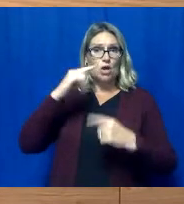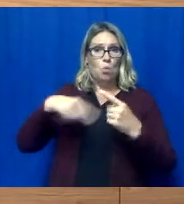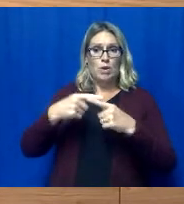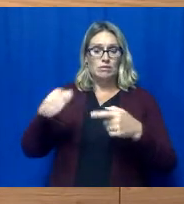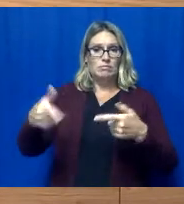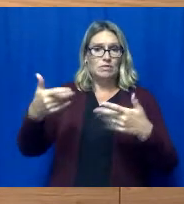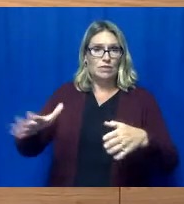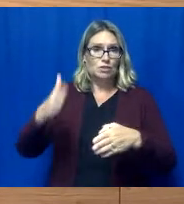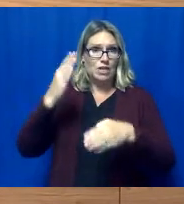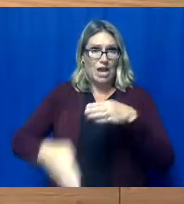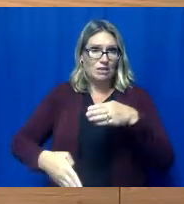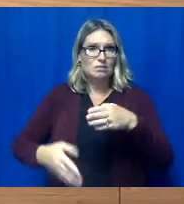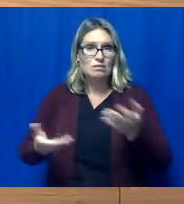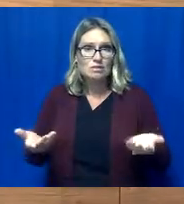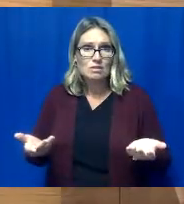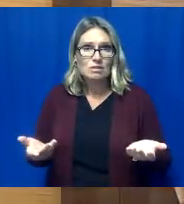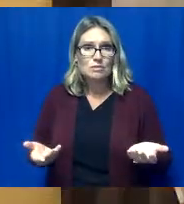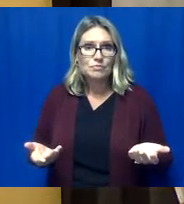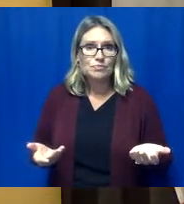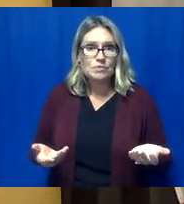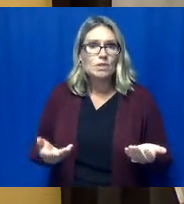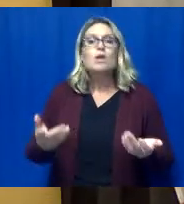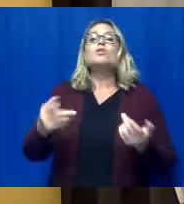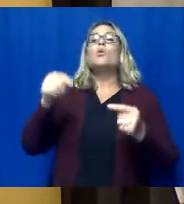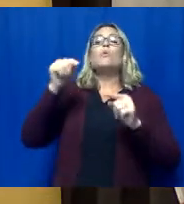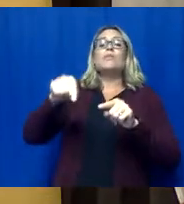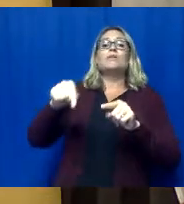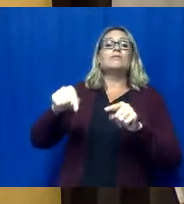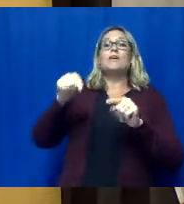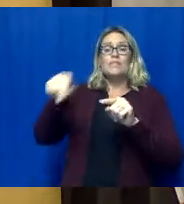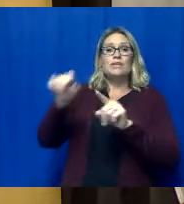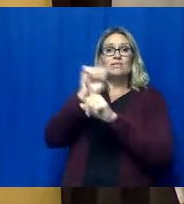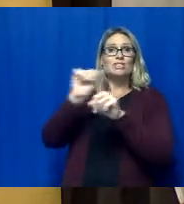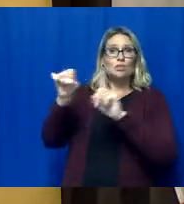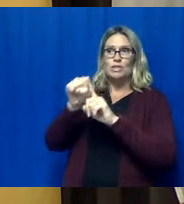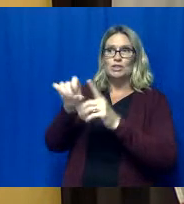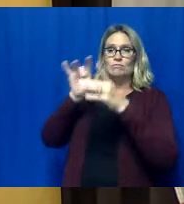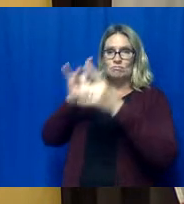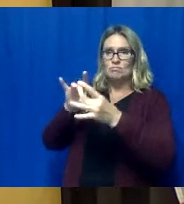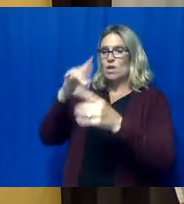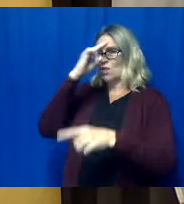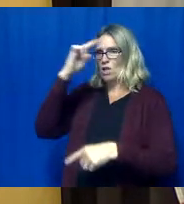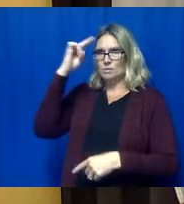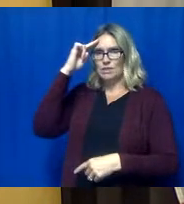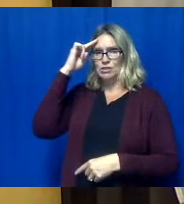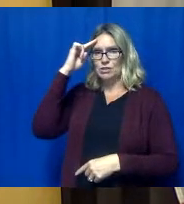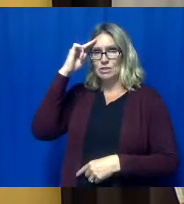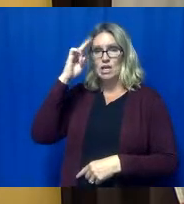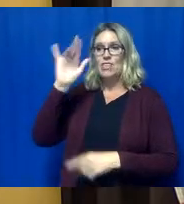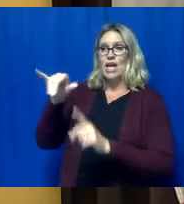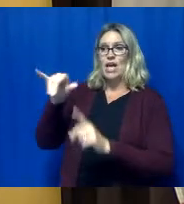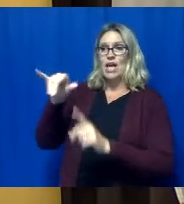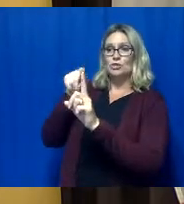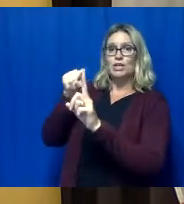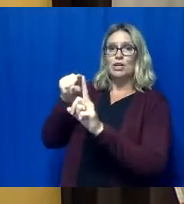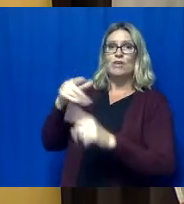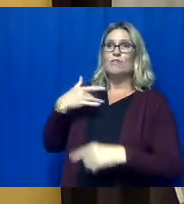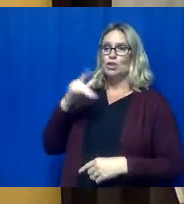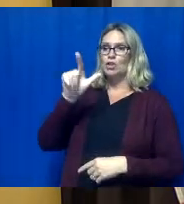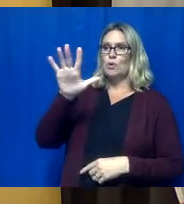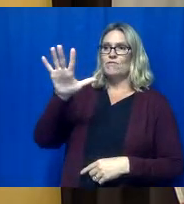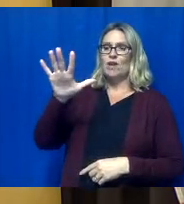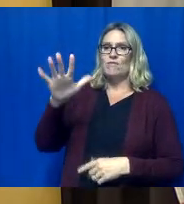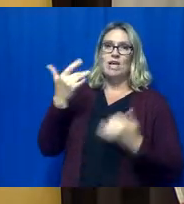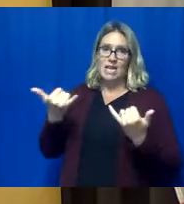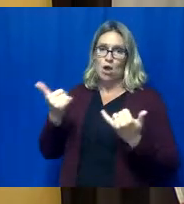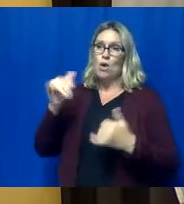Yes, we do. It's all based on hospitalizations, and currently we're in at 31. We said the trigger was 25, but